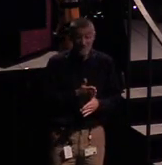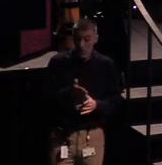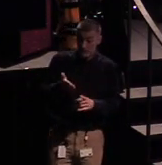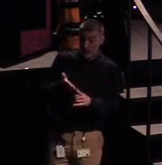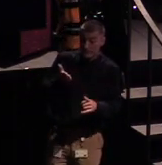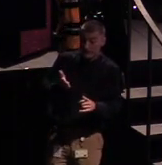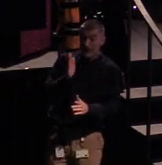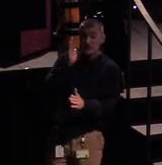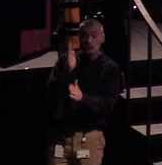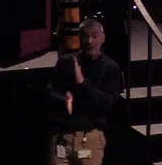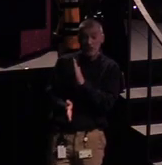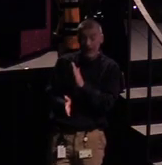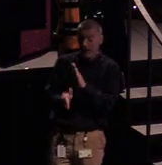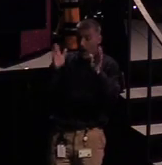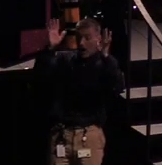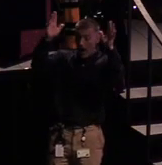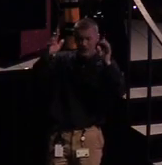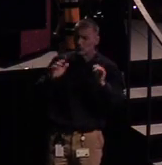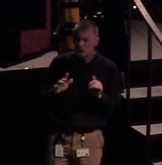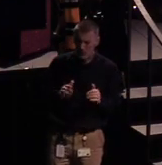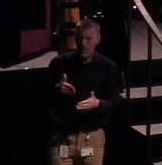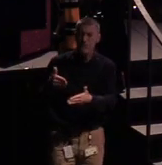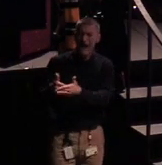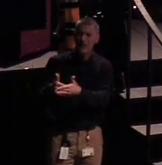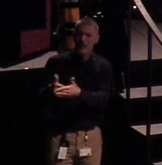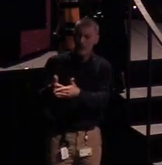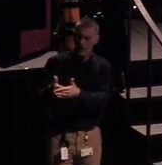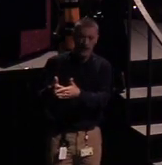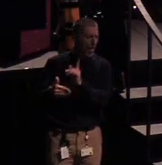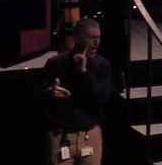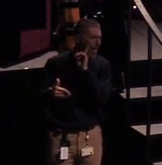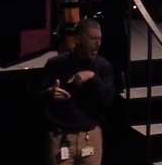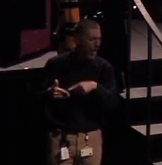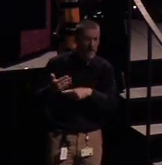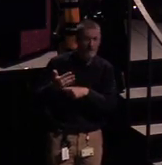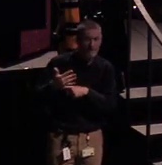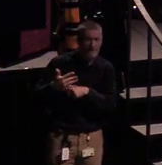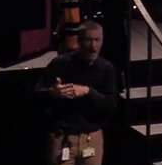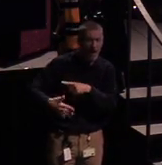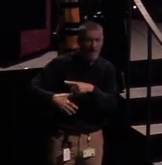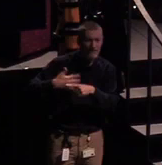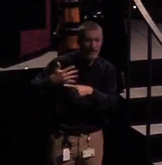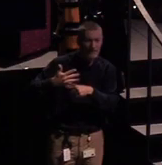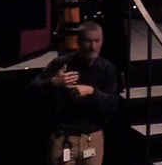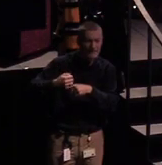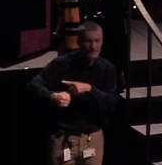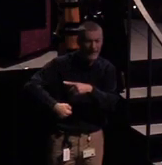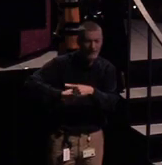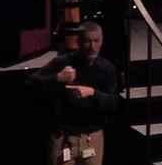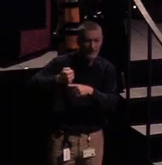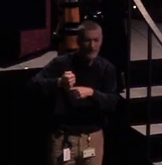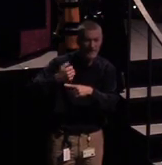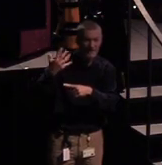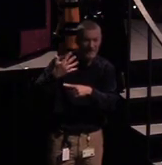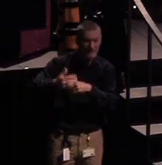but is it still reasonable that that barrier remains unchanged five ten fifteen years down the line